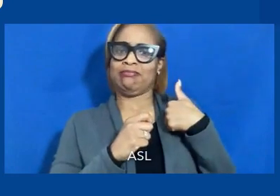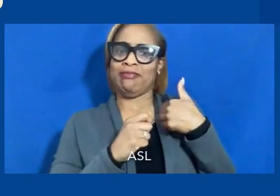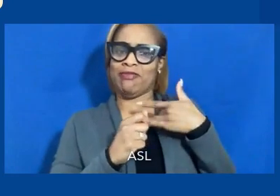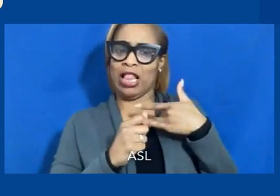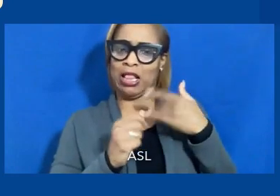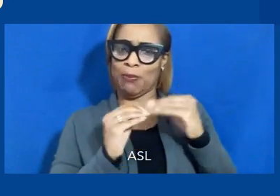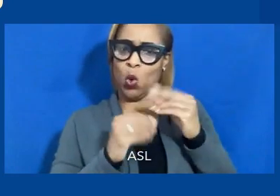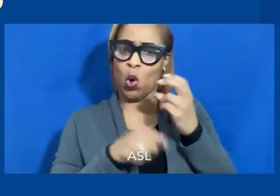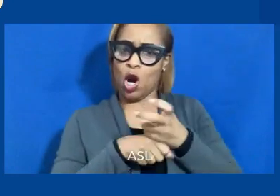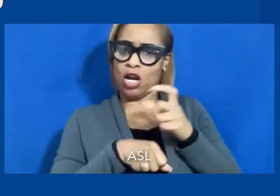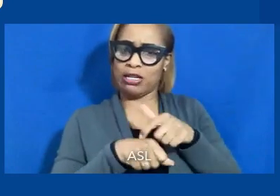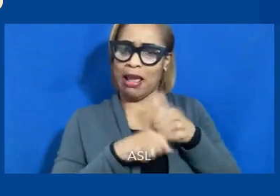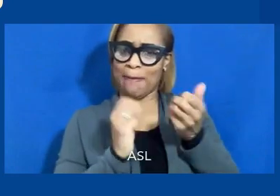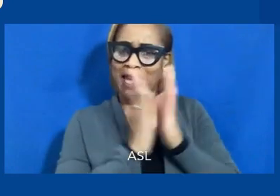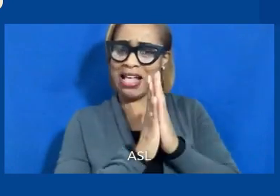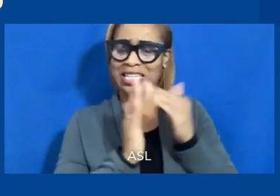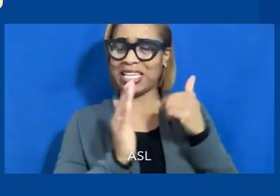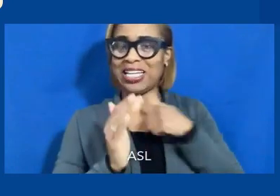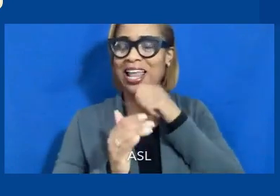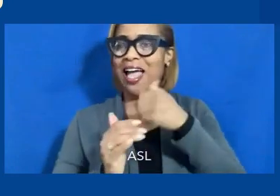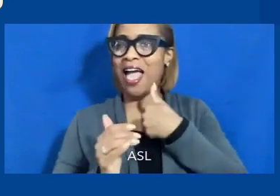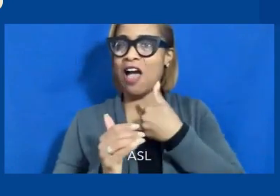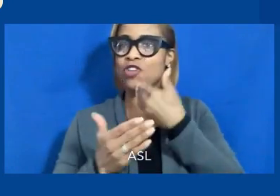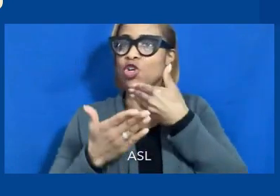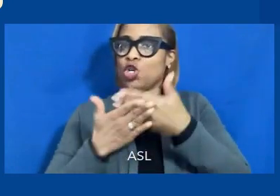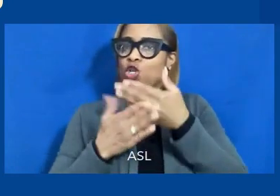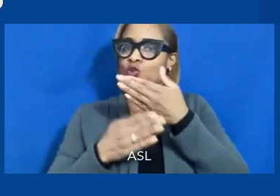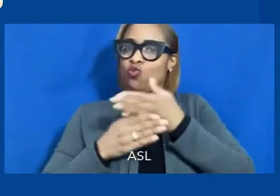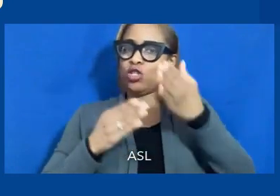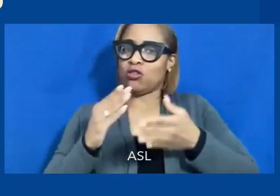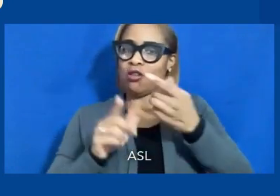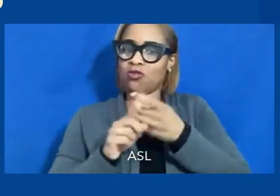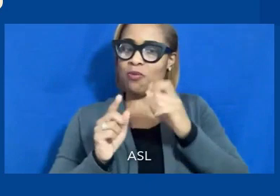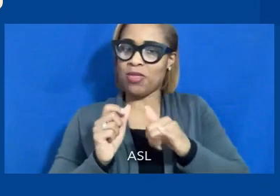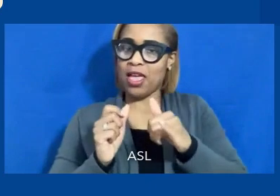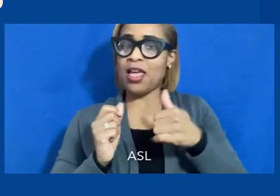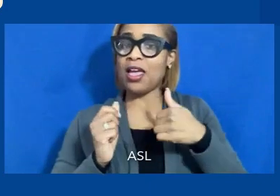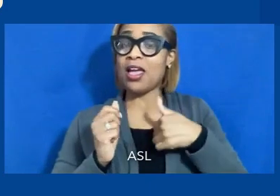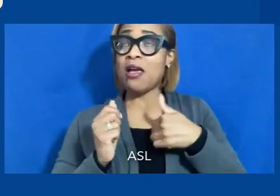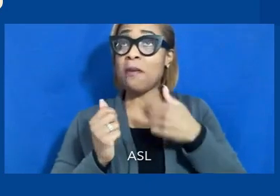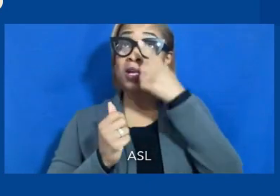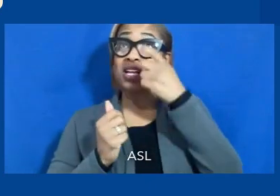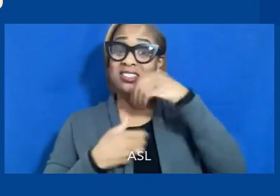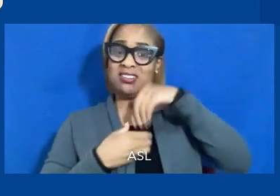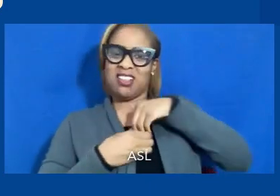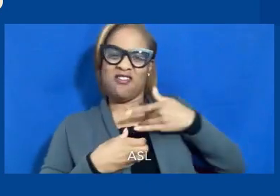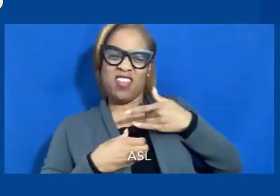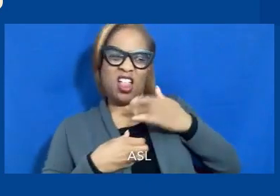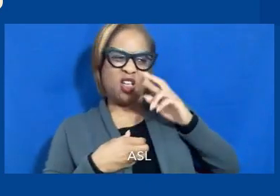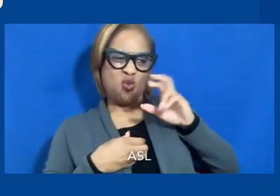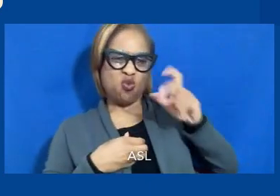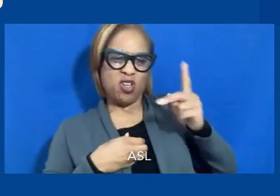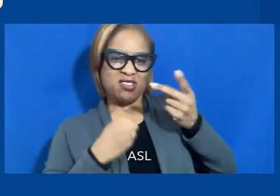less good results from. And I think it's because I feel that there's a risk to asking for it, whereas I don't feel that